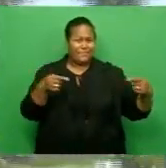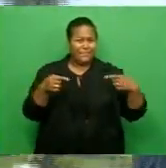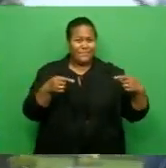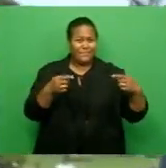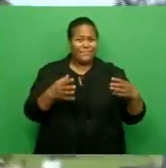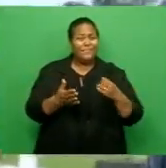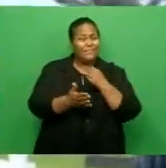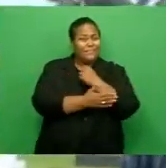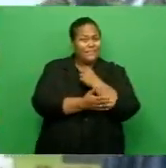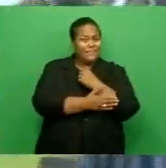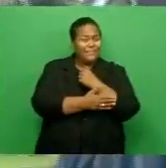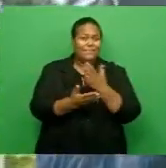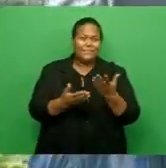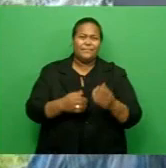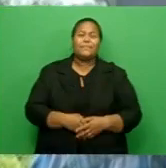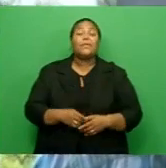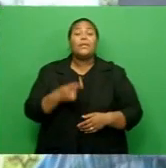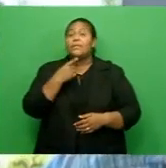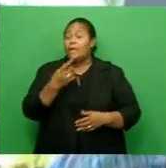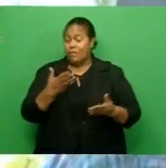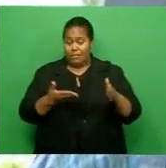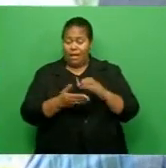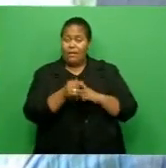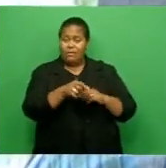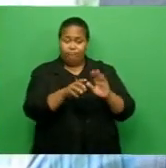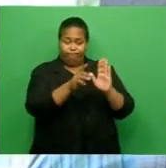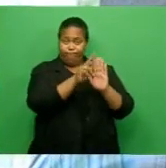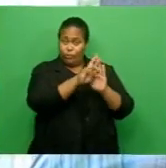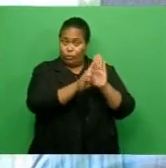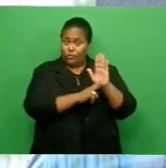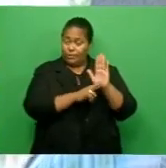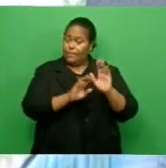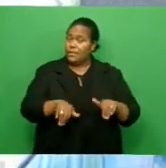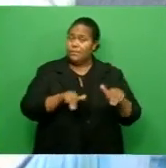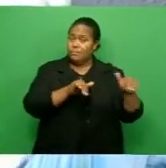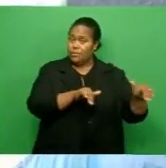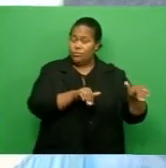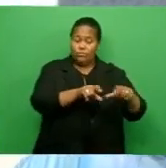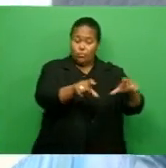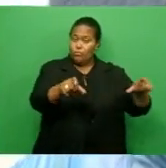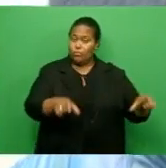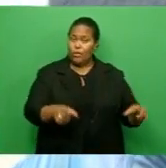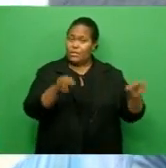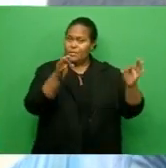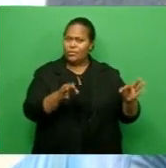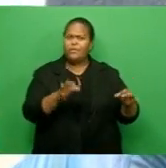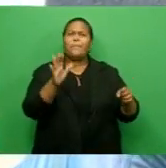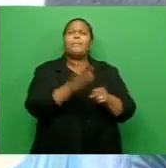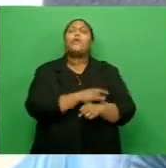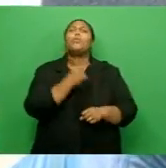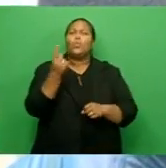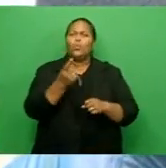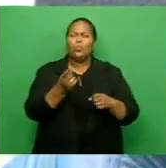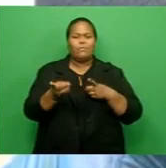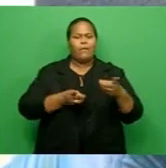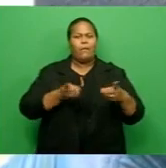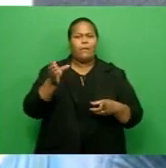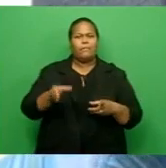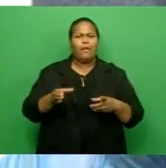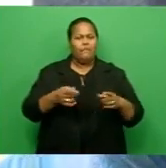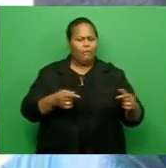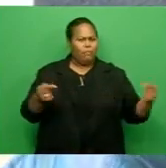summon, claims that under the terms of participation, judicial decisions are to be made by the tournament director, and a player who